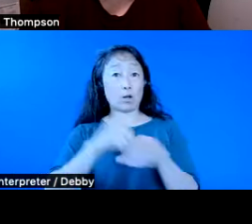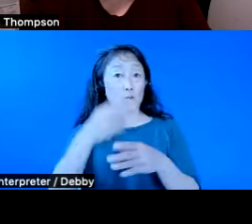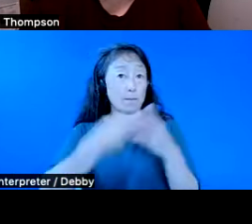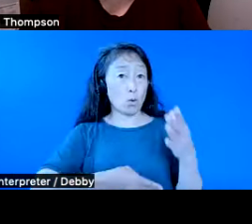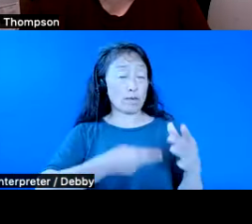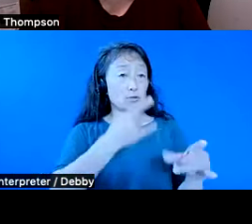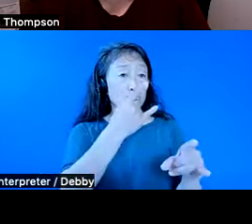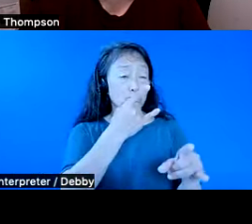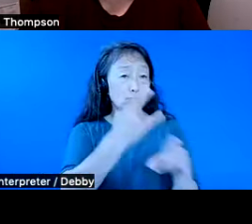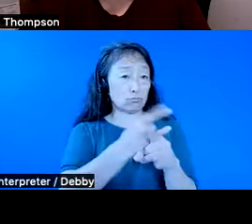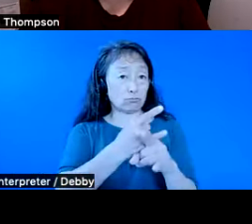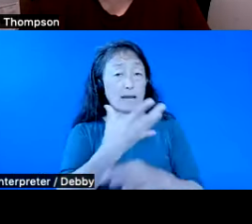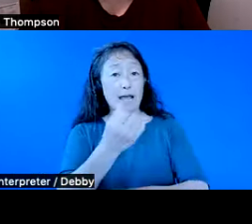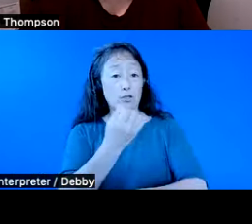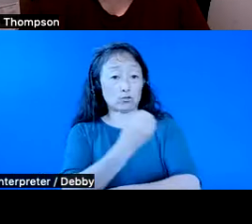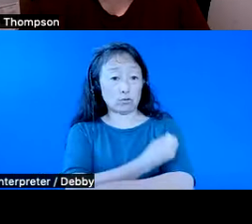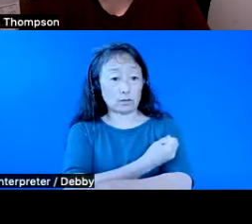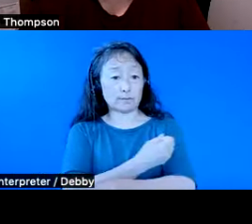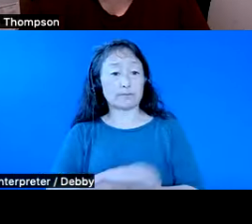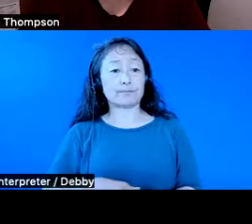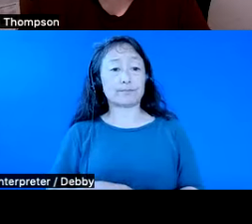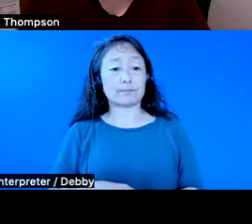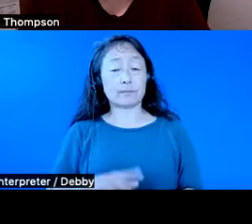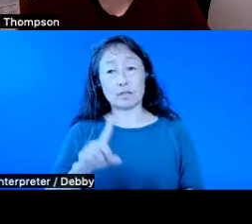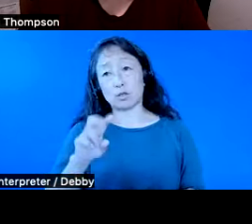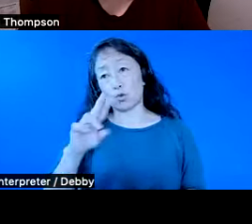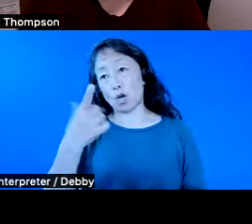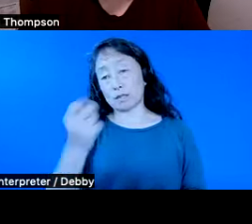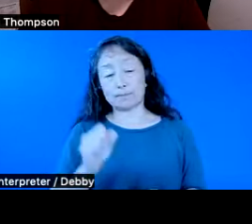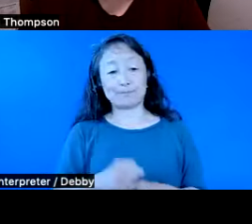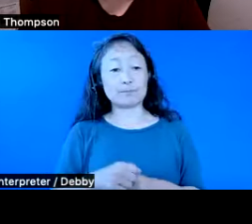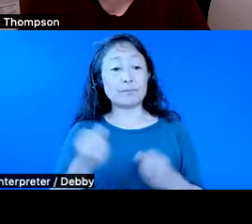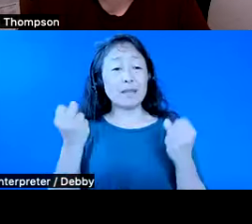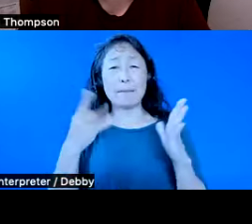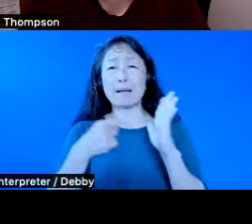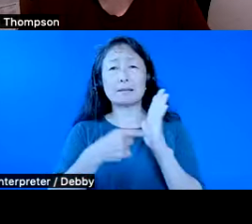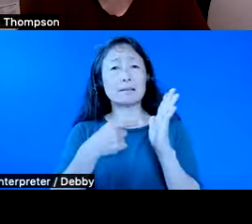alcohol. Many signs, both physical and behavioral,